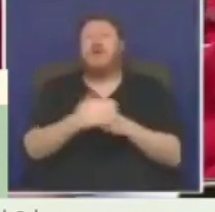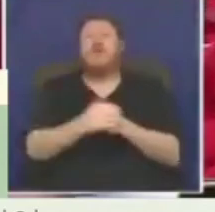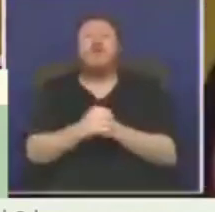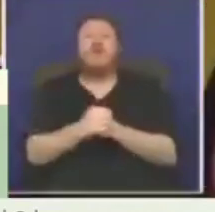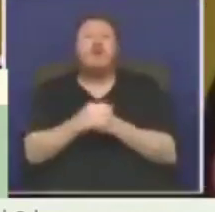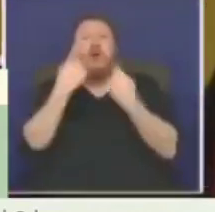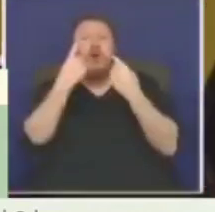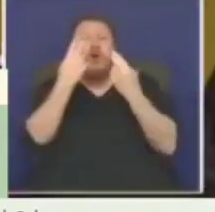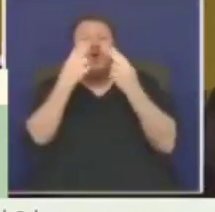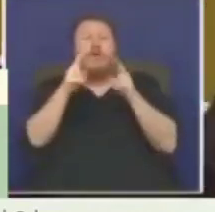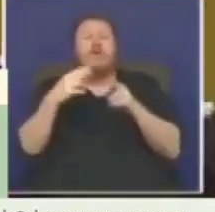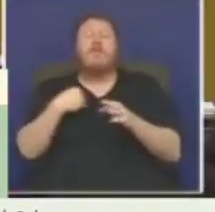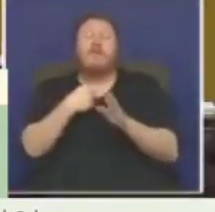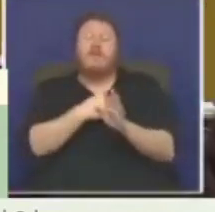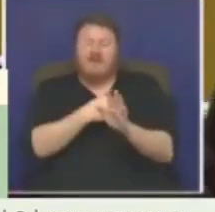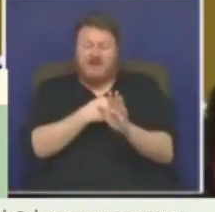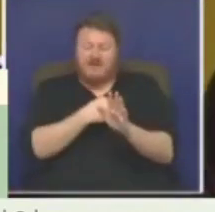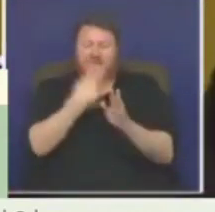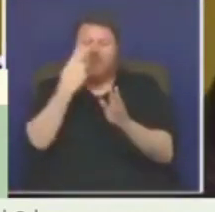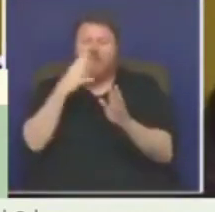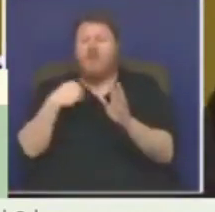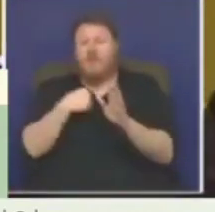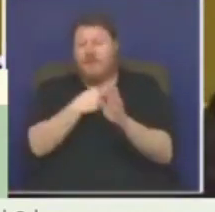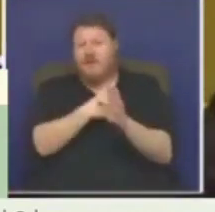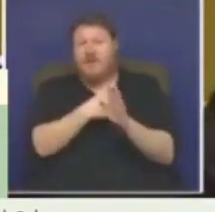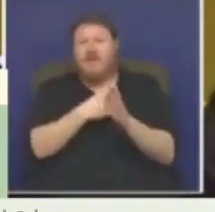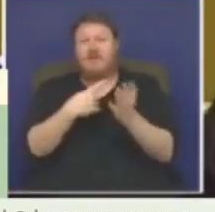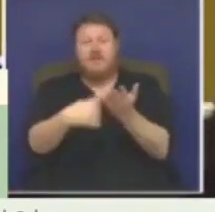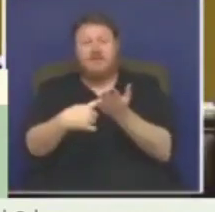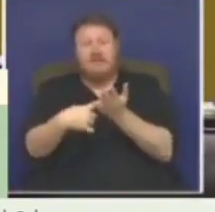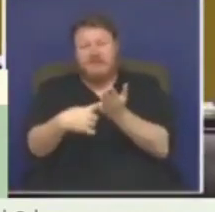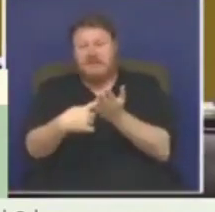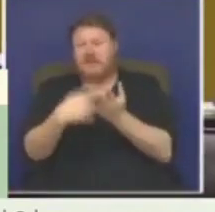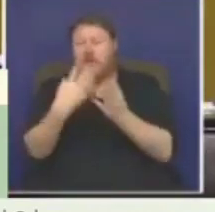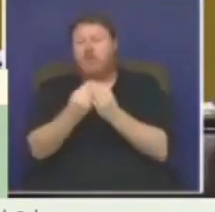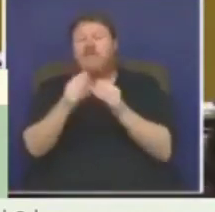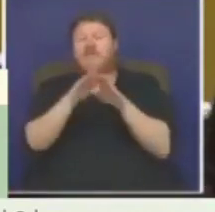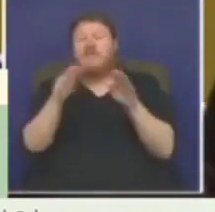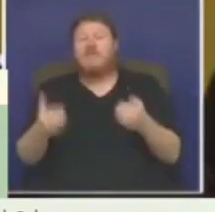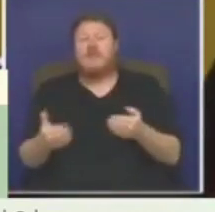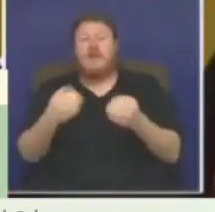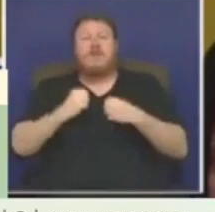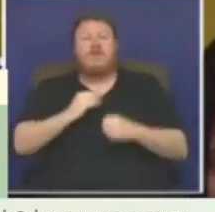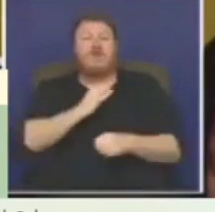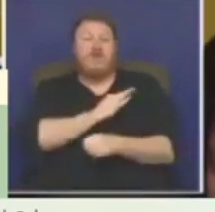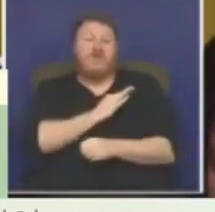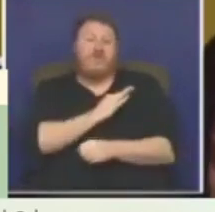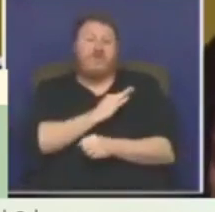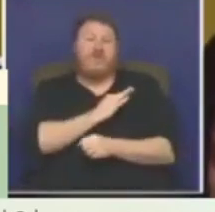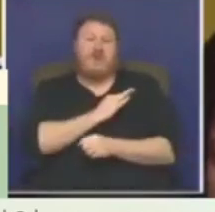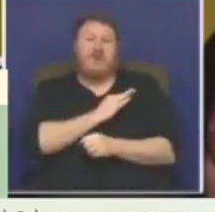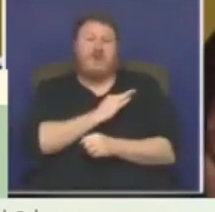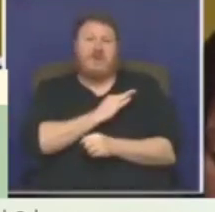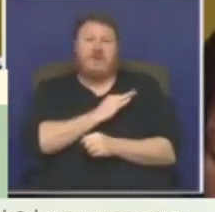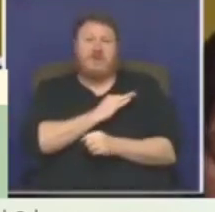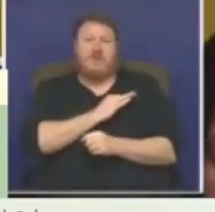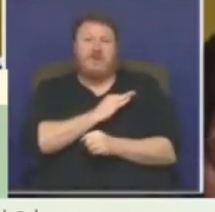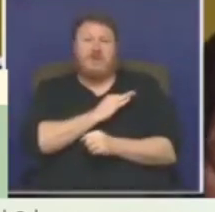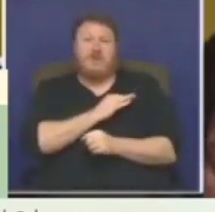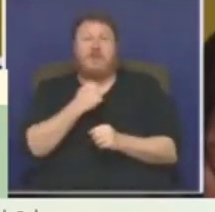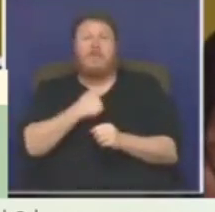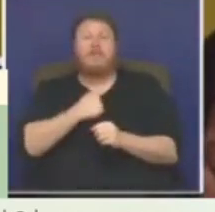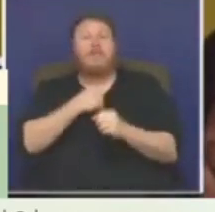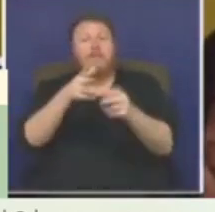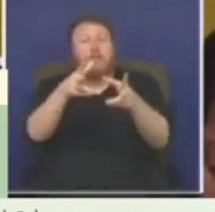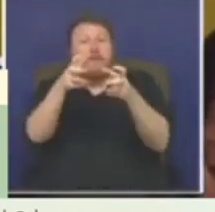Honorable members, I've consulted with the table staff here, and it is my inclination